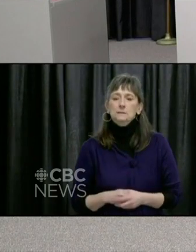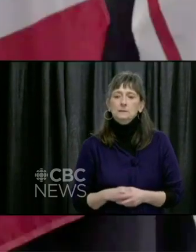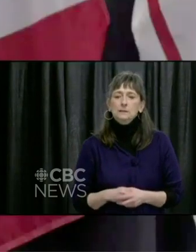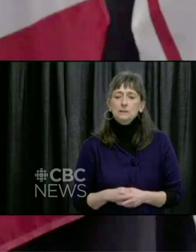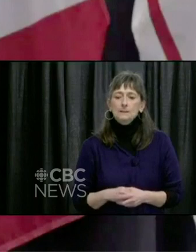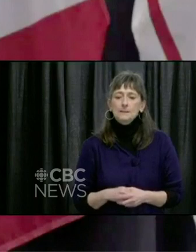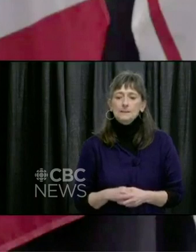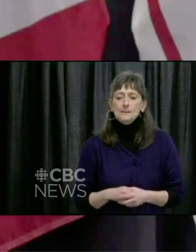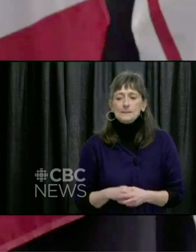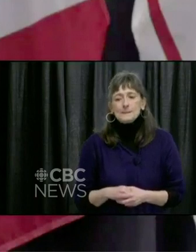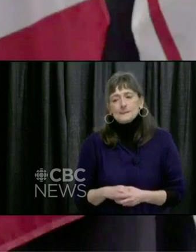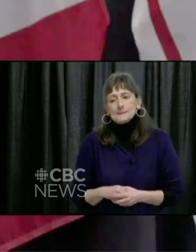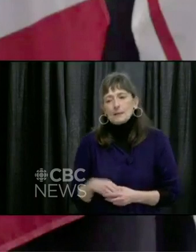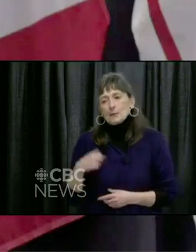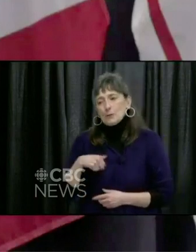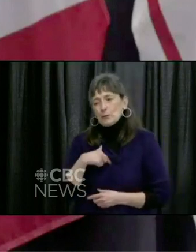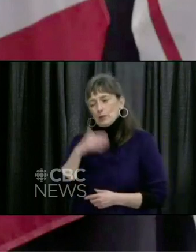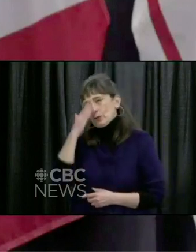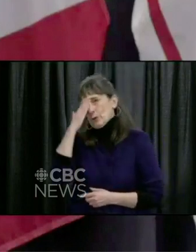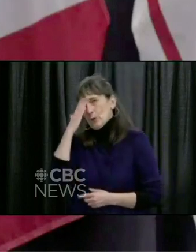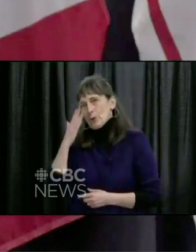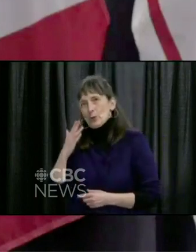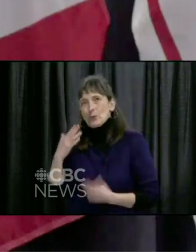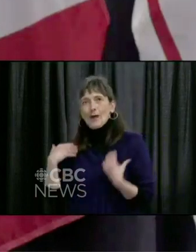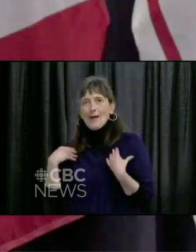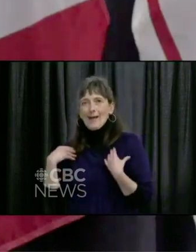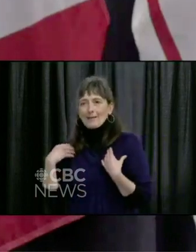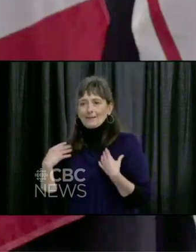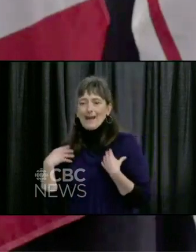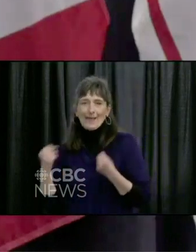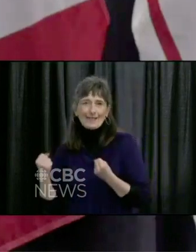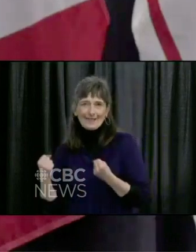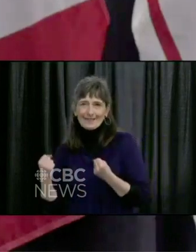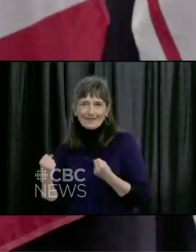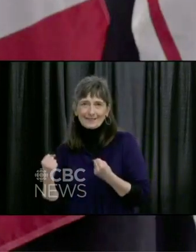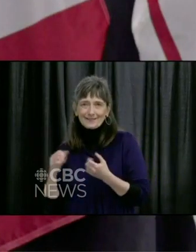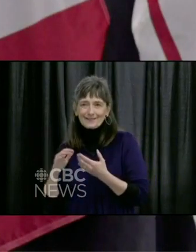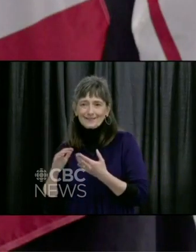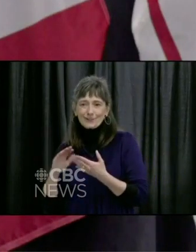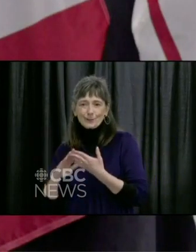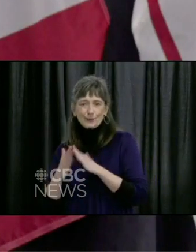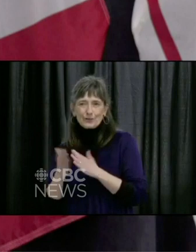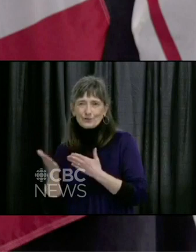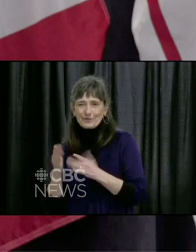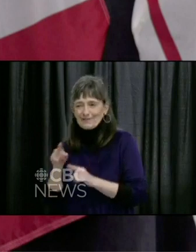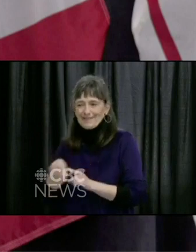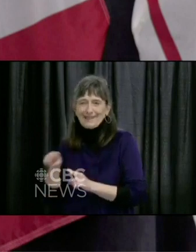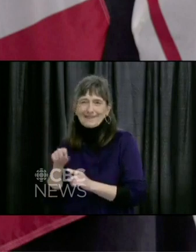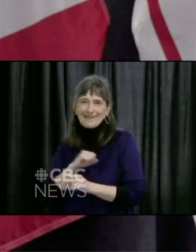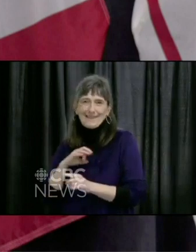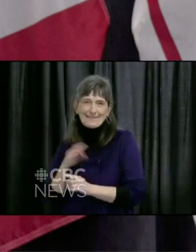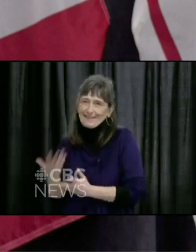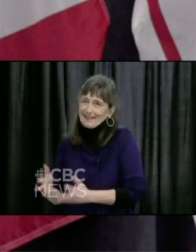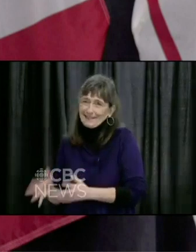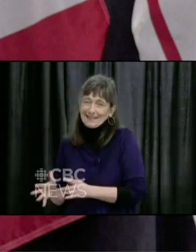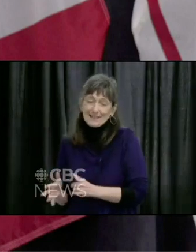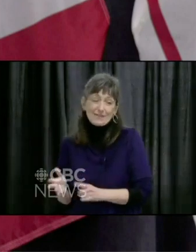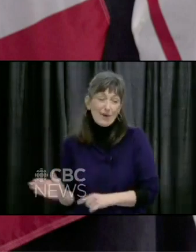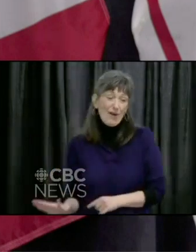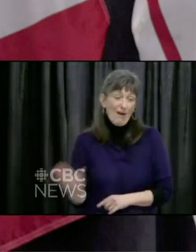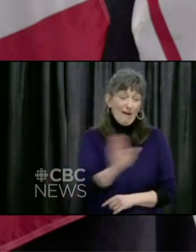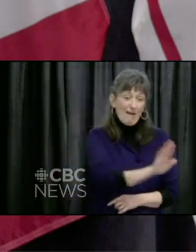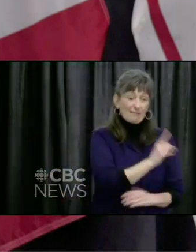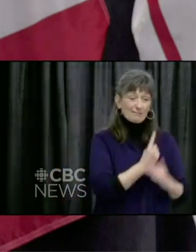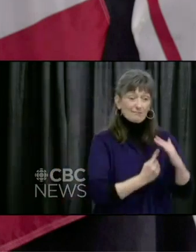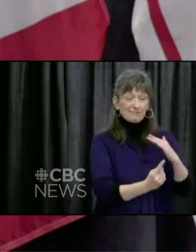have data only on health service employees, staff. Currently, the number self-isolating across the province is